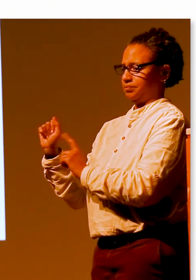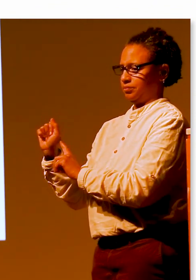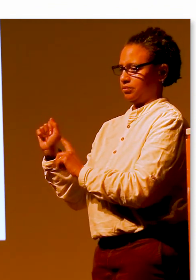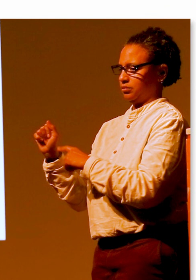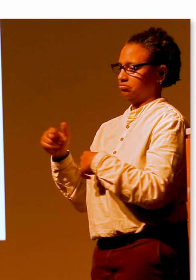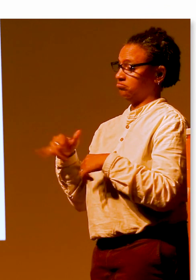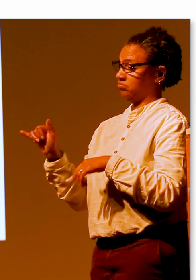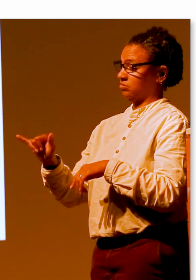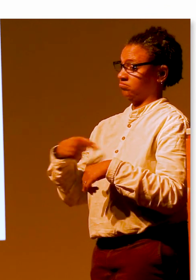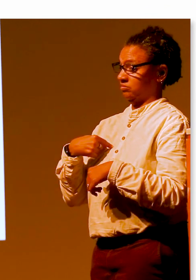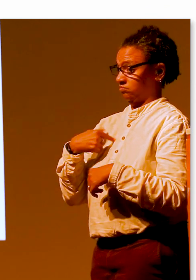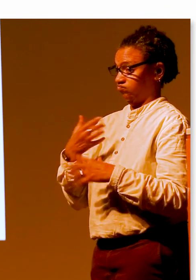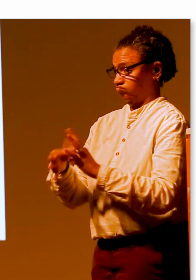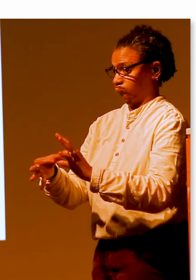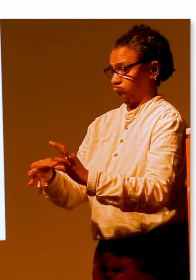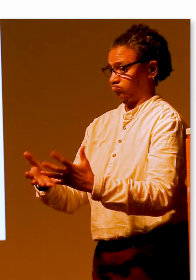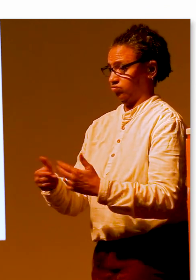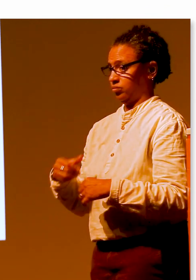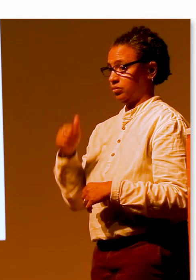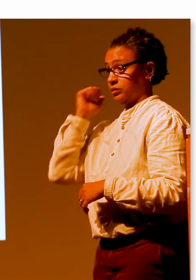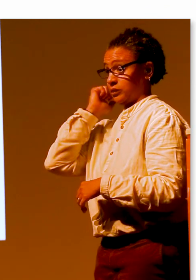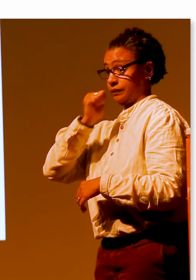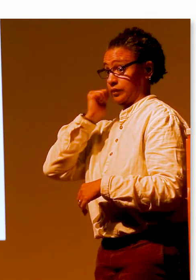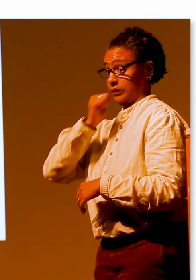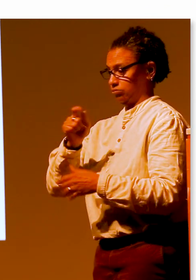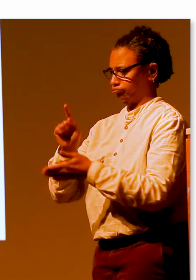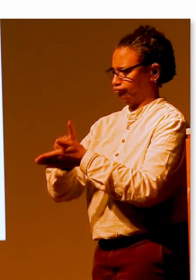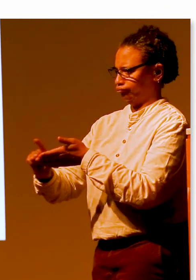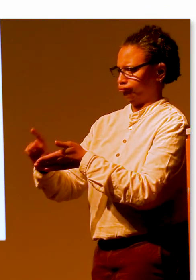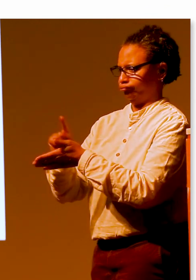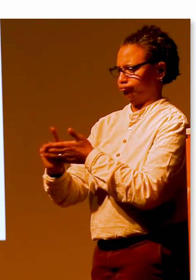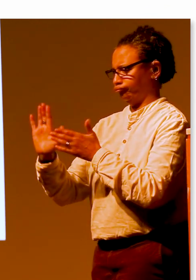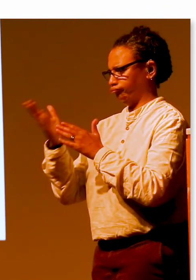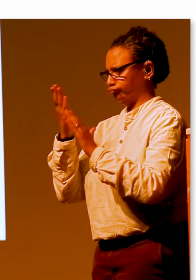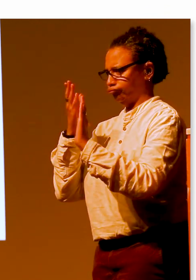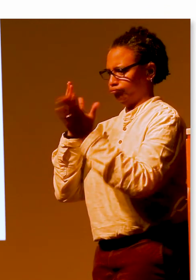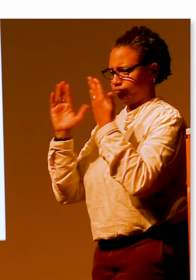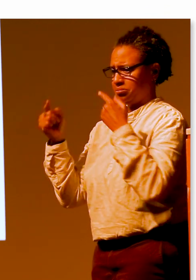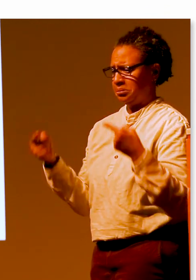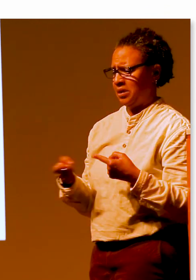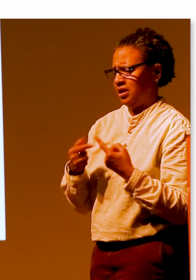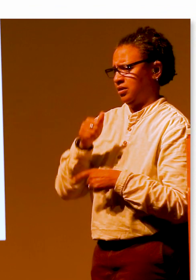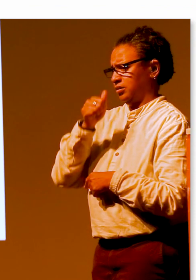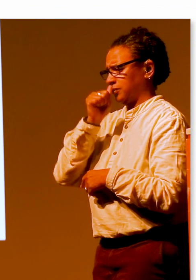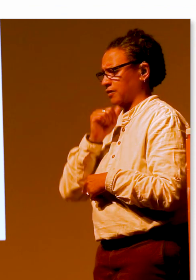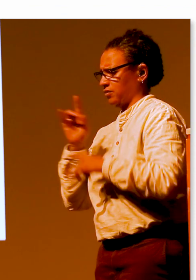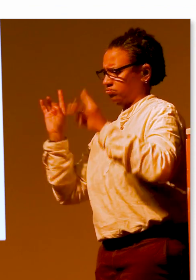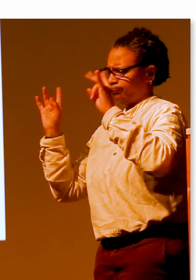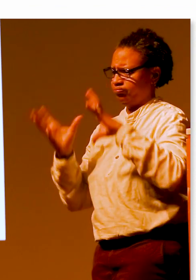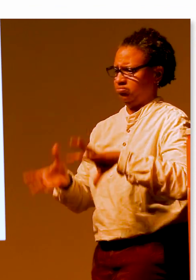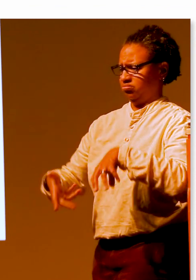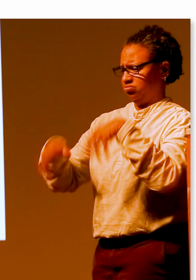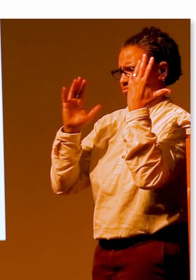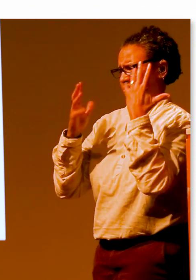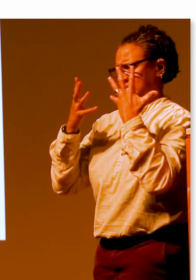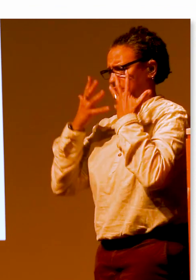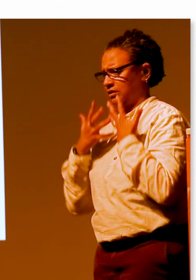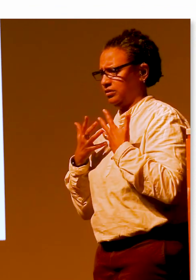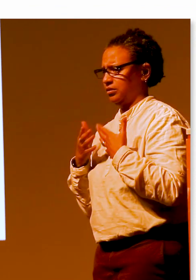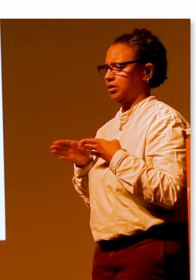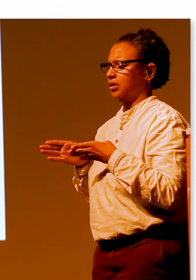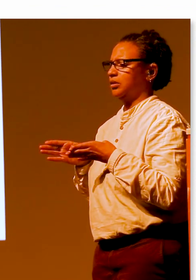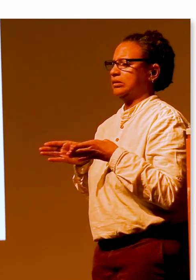moments where we're inundated with images of pain, images of suffering. But I wanted to just give a special shout out to two photography projects that I've